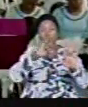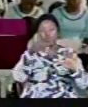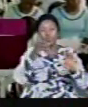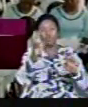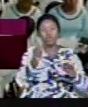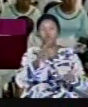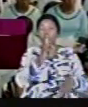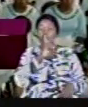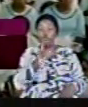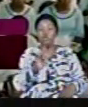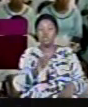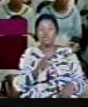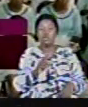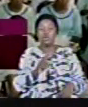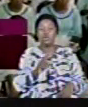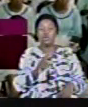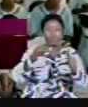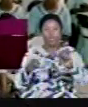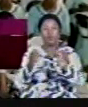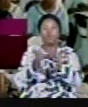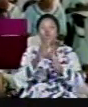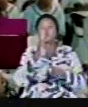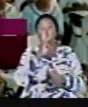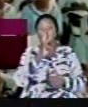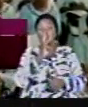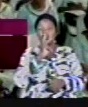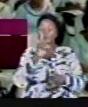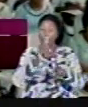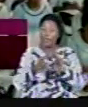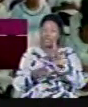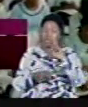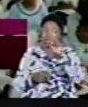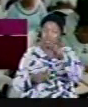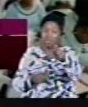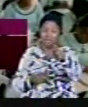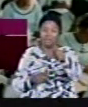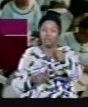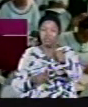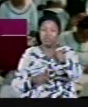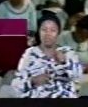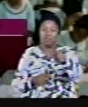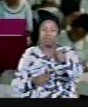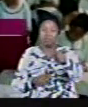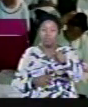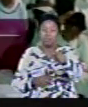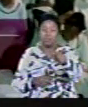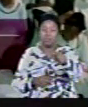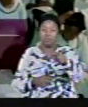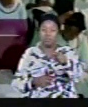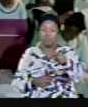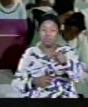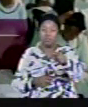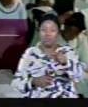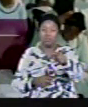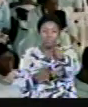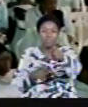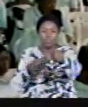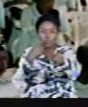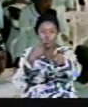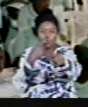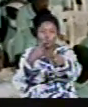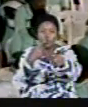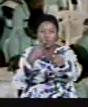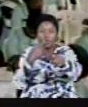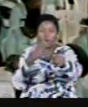baptized with water, but ye, is the ye there? But ye,